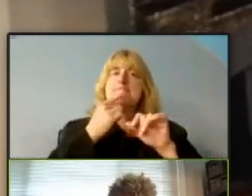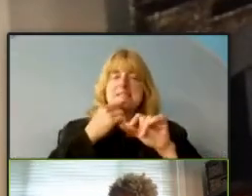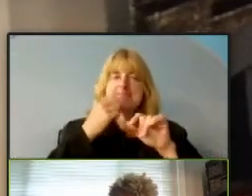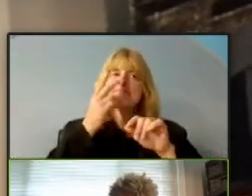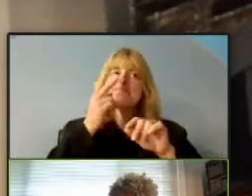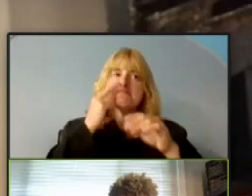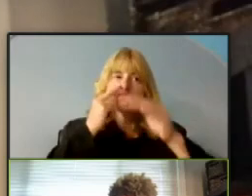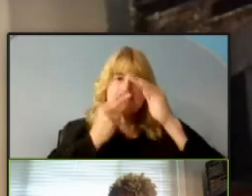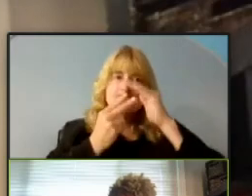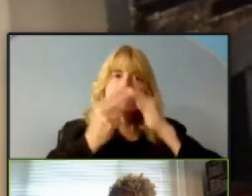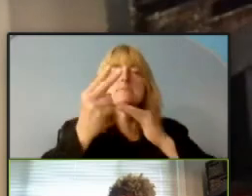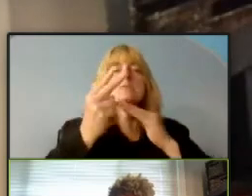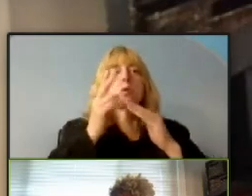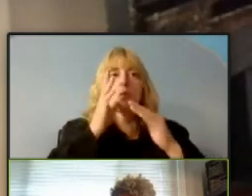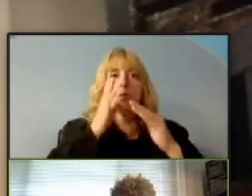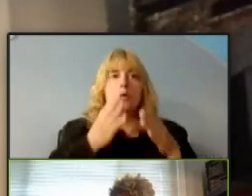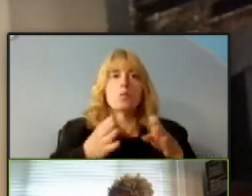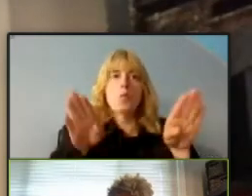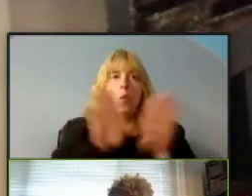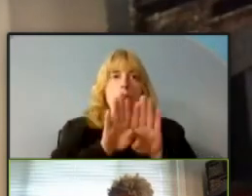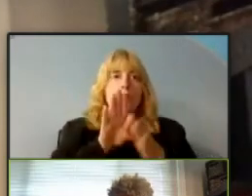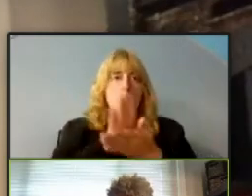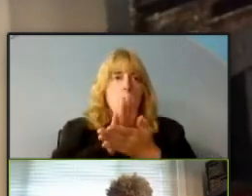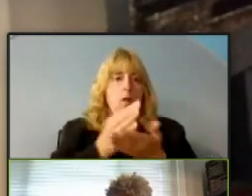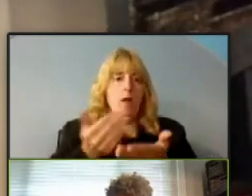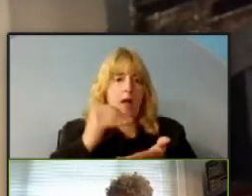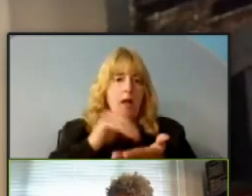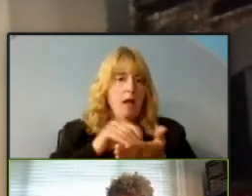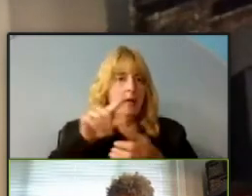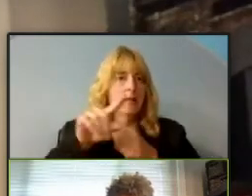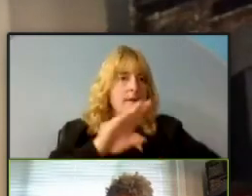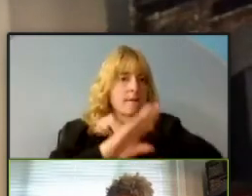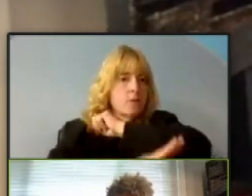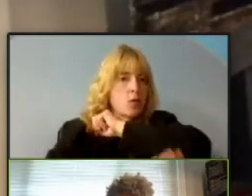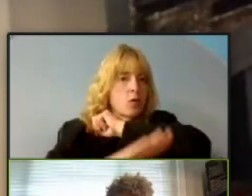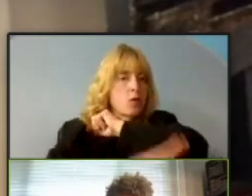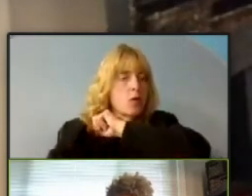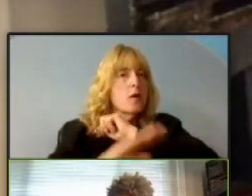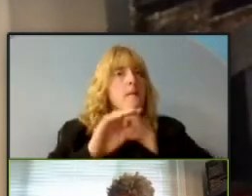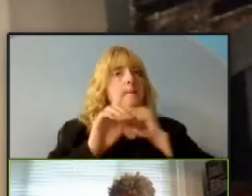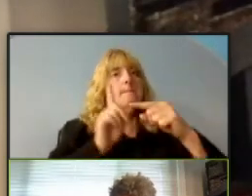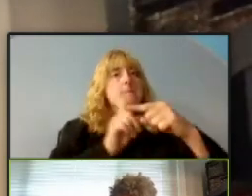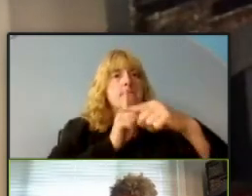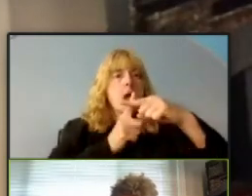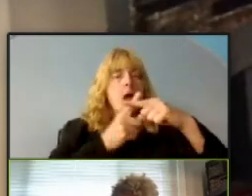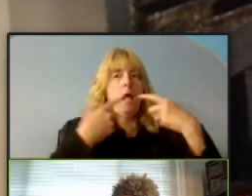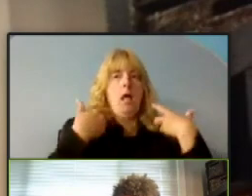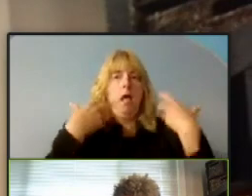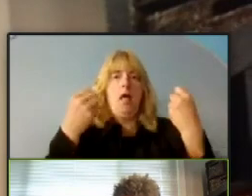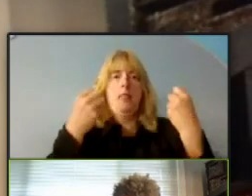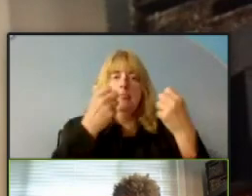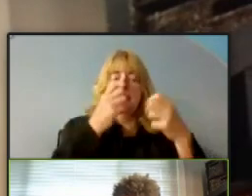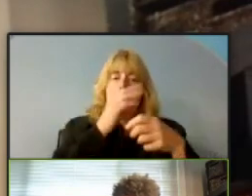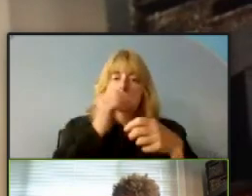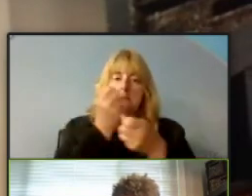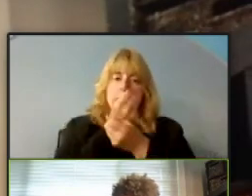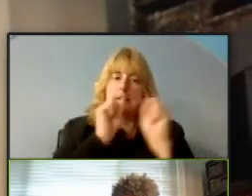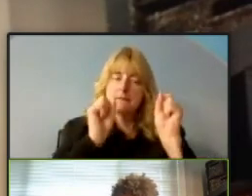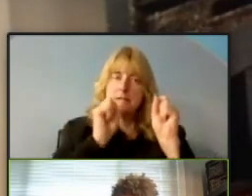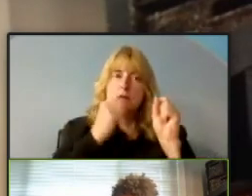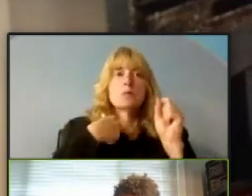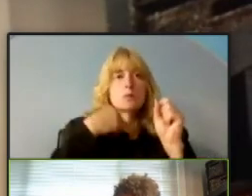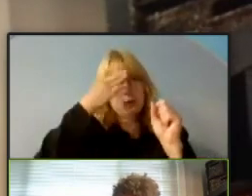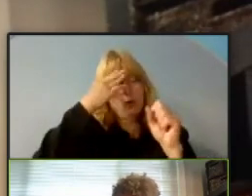likely in the fall. We also have to deal with health and safety. We know that COVID-19 impacted the city of